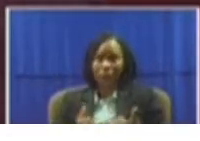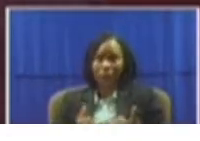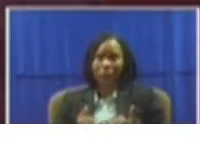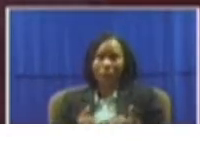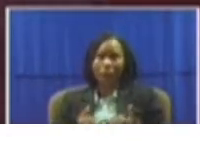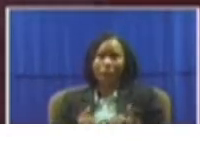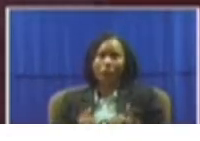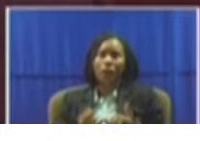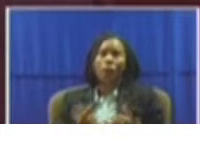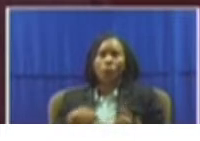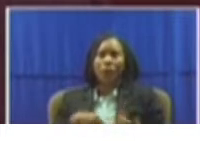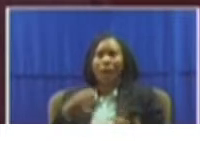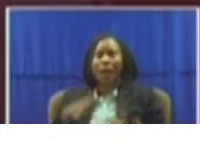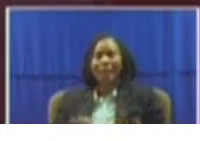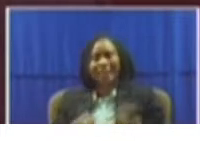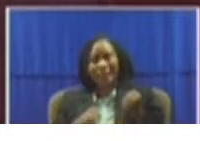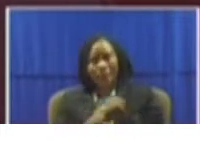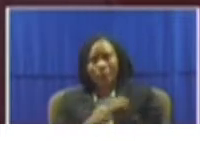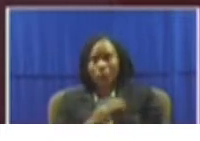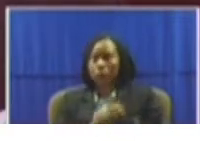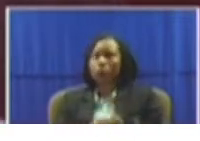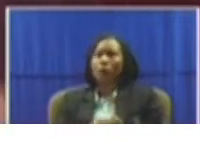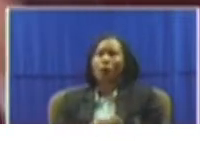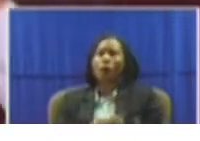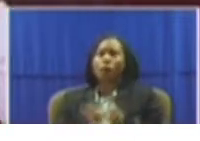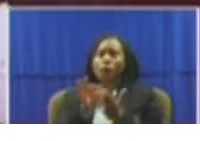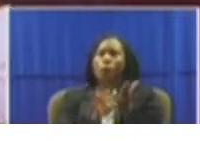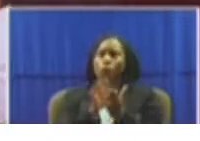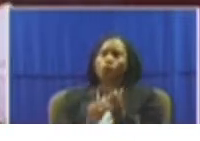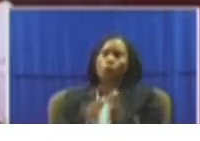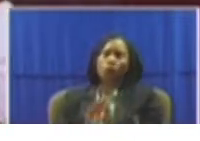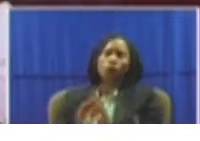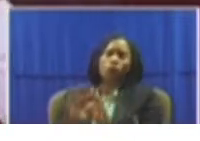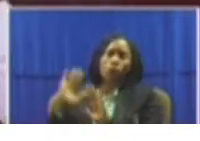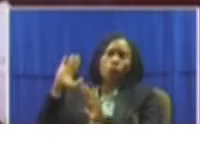no confidence in the entire cabinet.